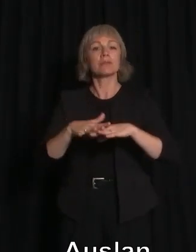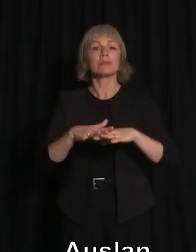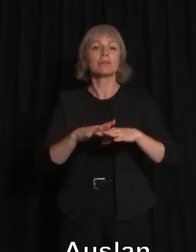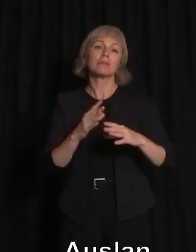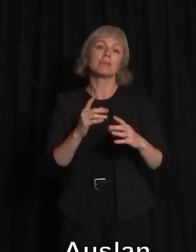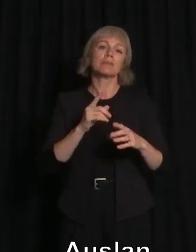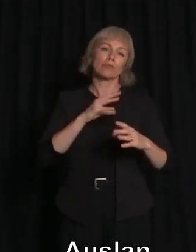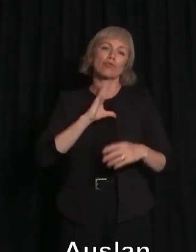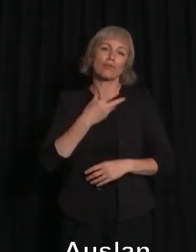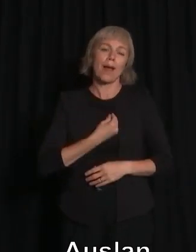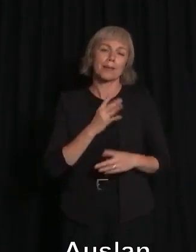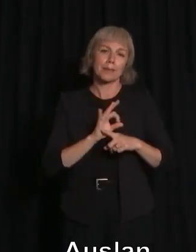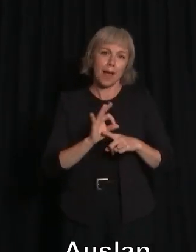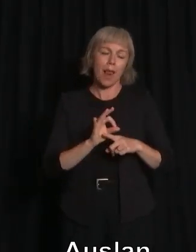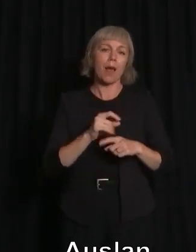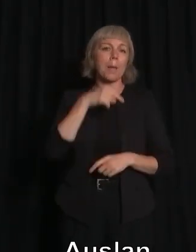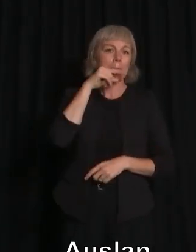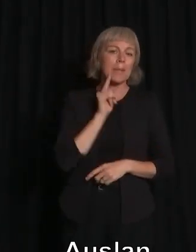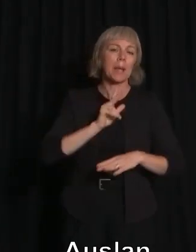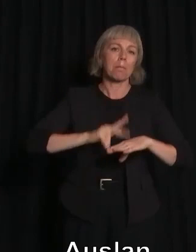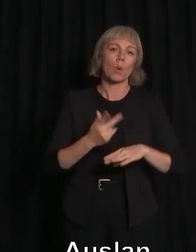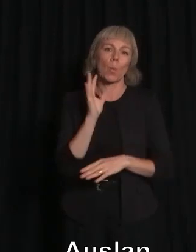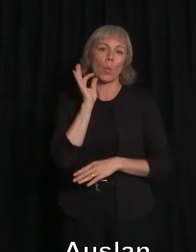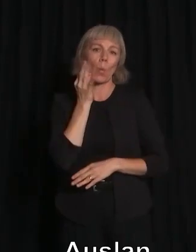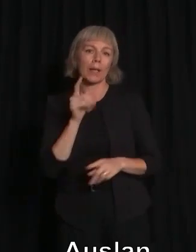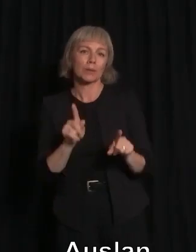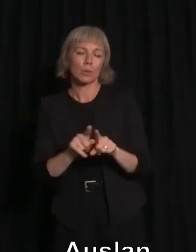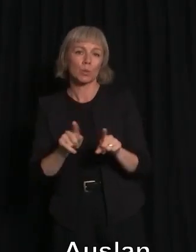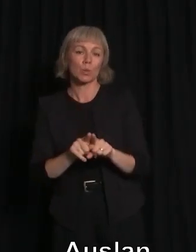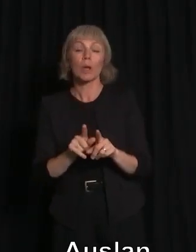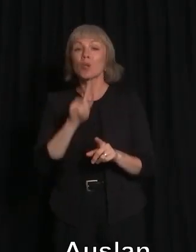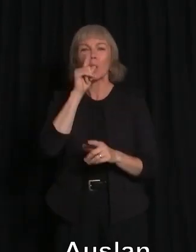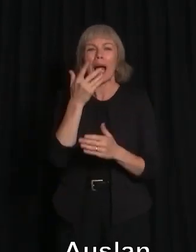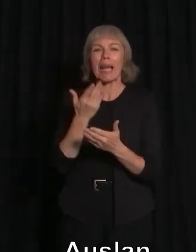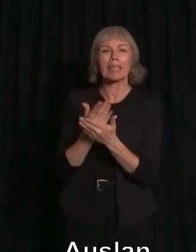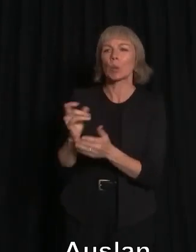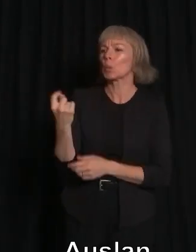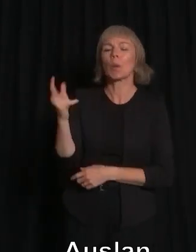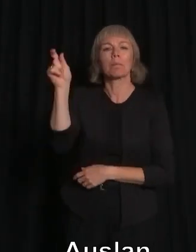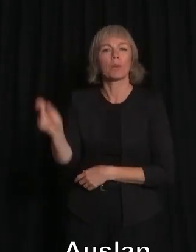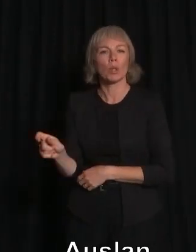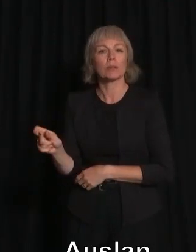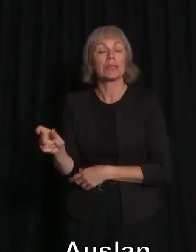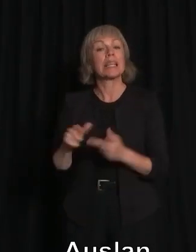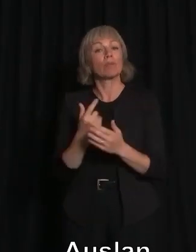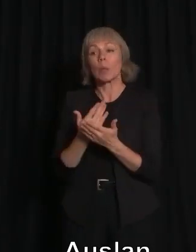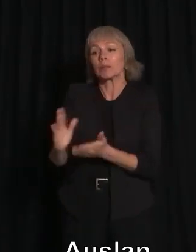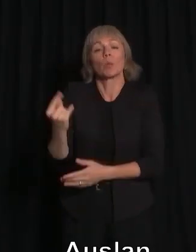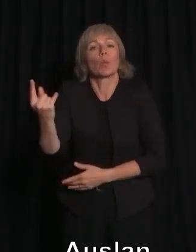the understanding that exclusion of any of us immediately means the exclusion of all of us.